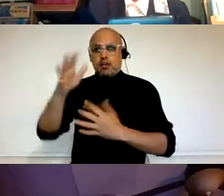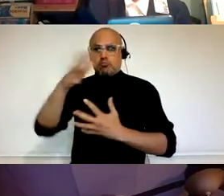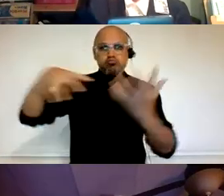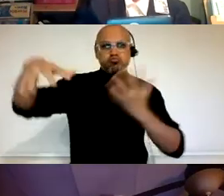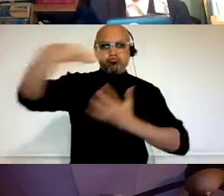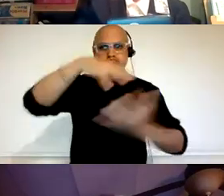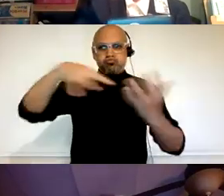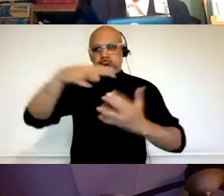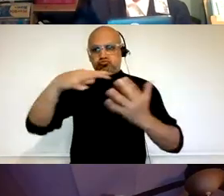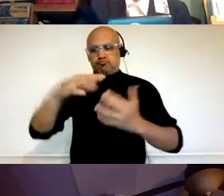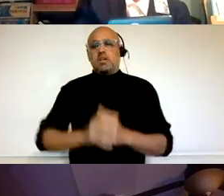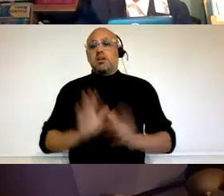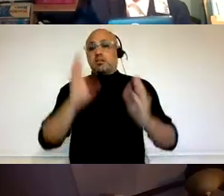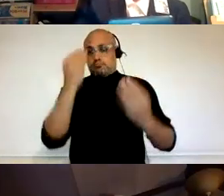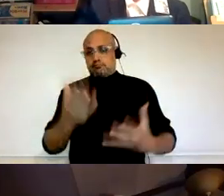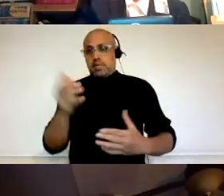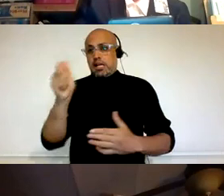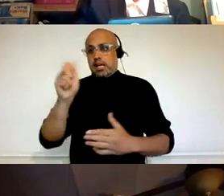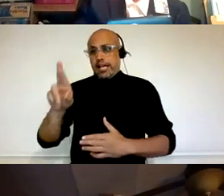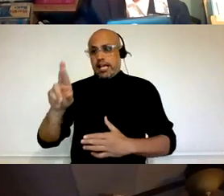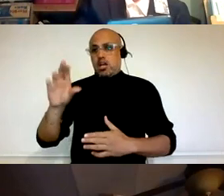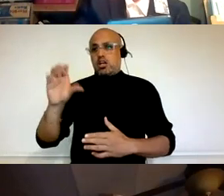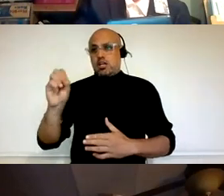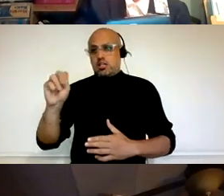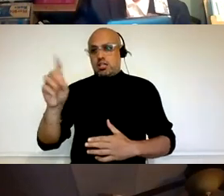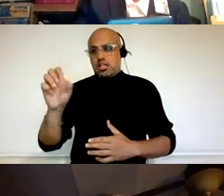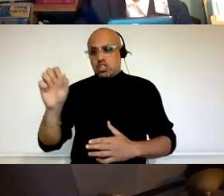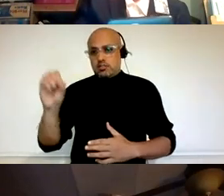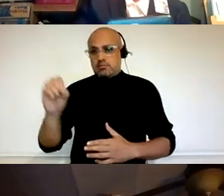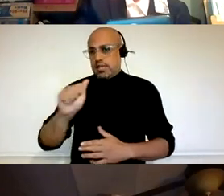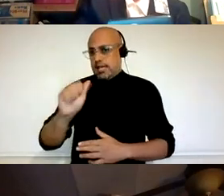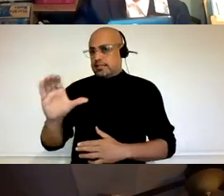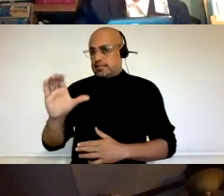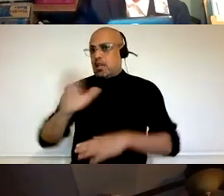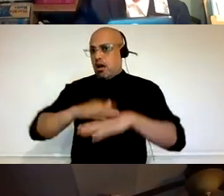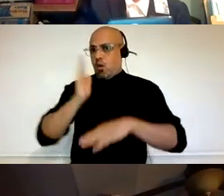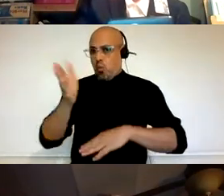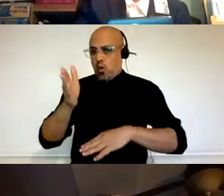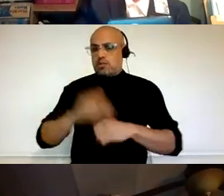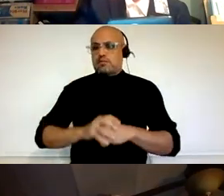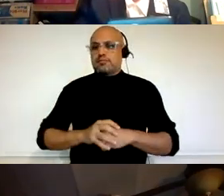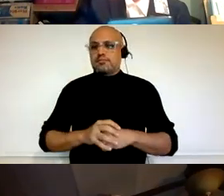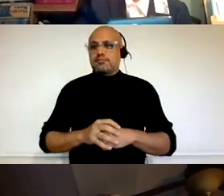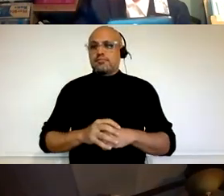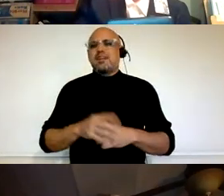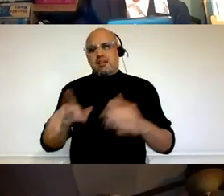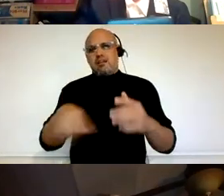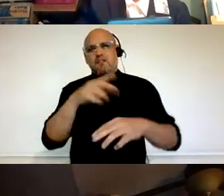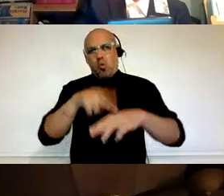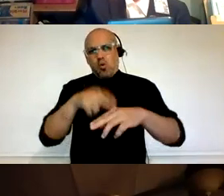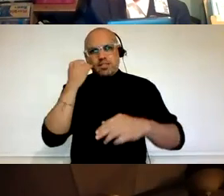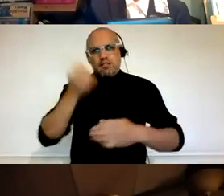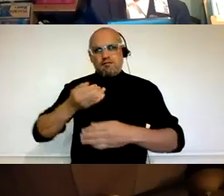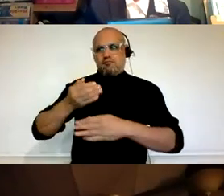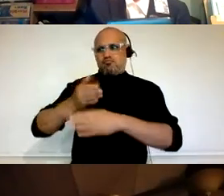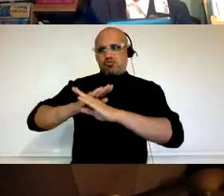conditioning on, and this is also permitting that, taking into consideration if there's any restrictions with any students with